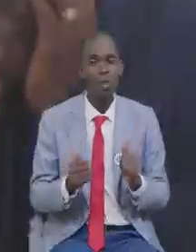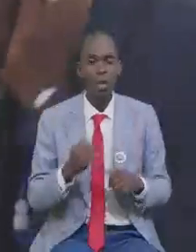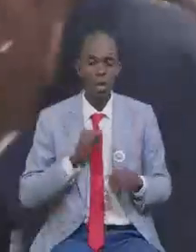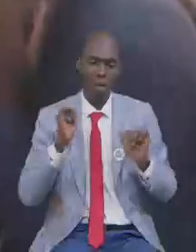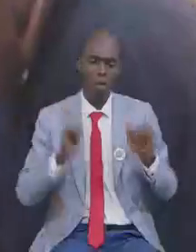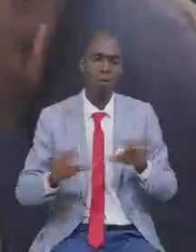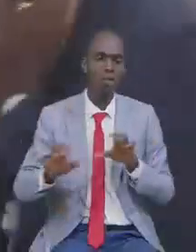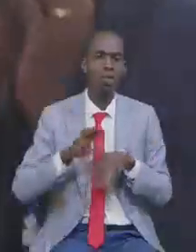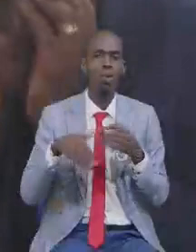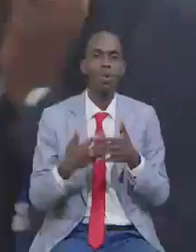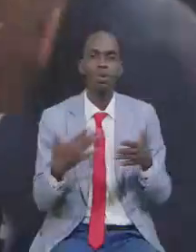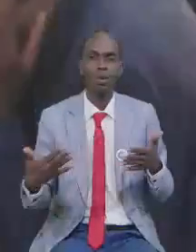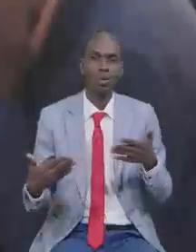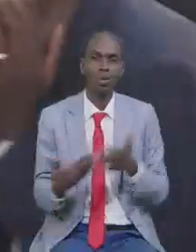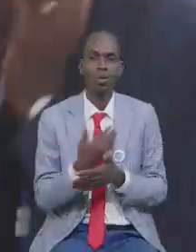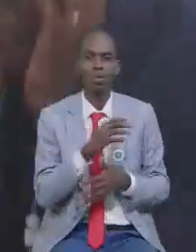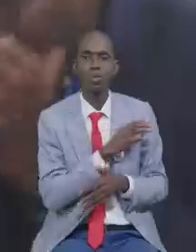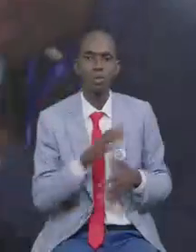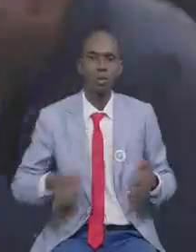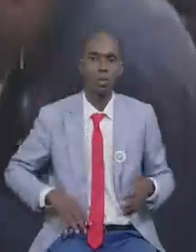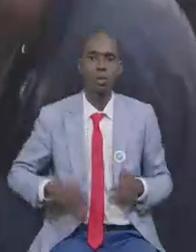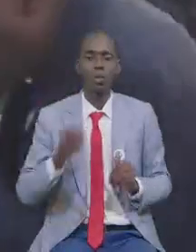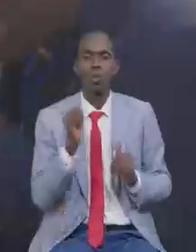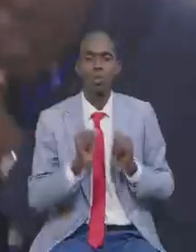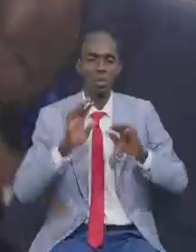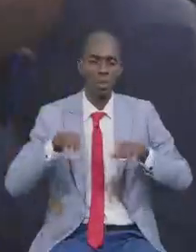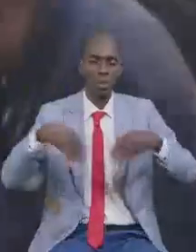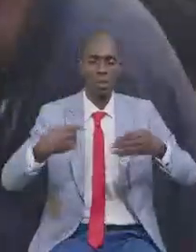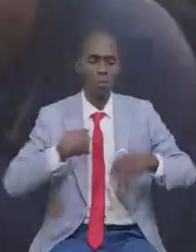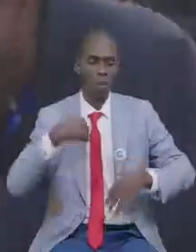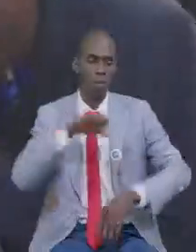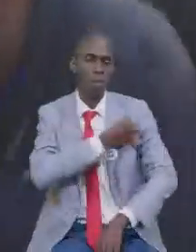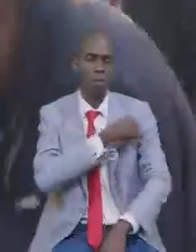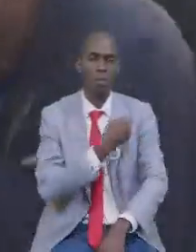through Christ, which strengtheneth me.